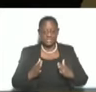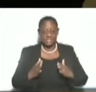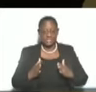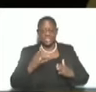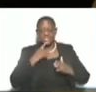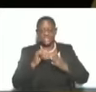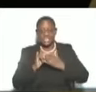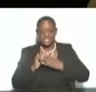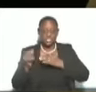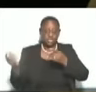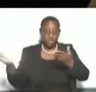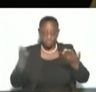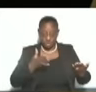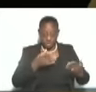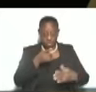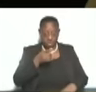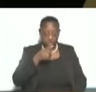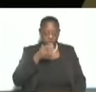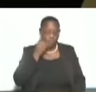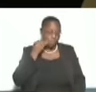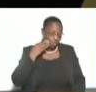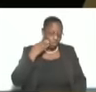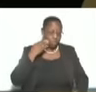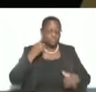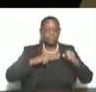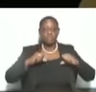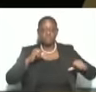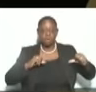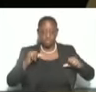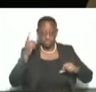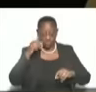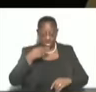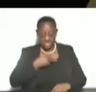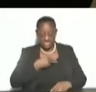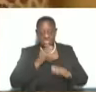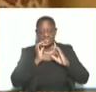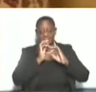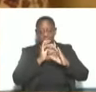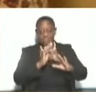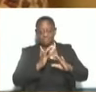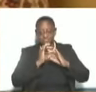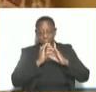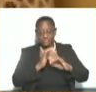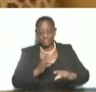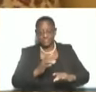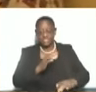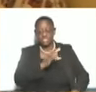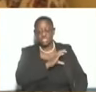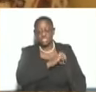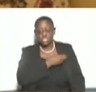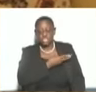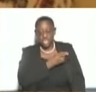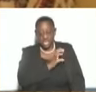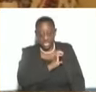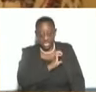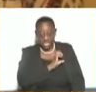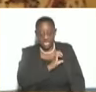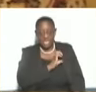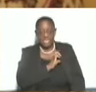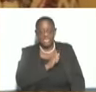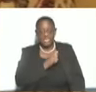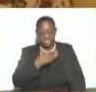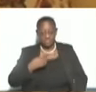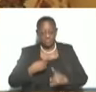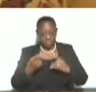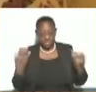coming, bringing her back home to perform for us. We have Bahamian clarinetist Alexandra Shea. And so she's originally here from